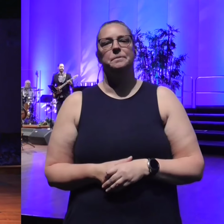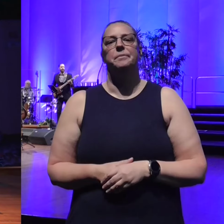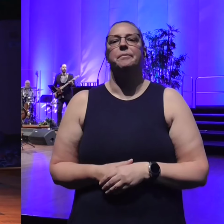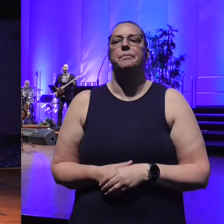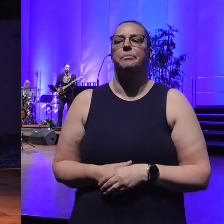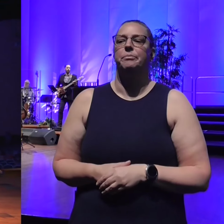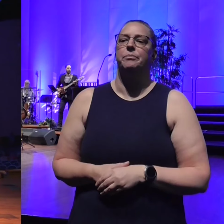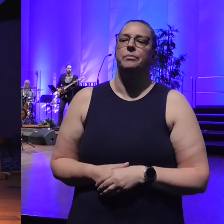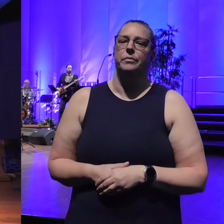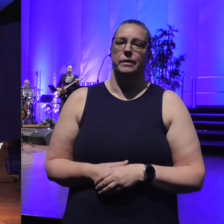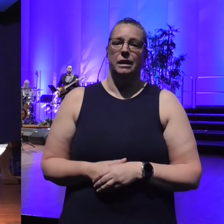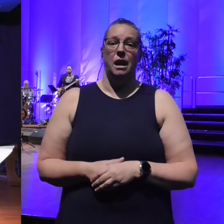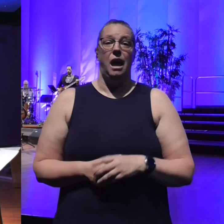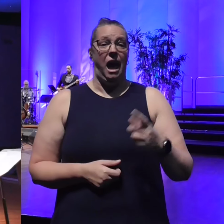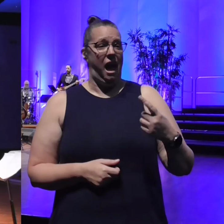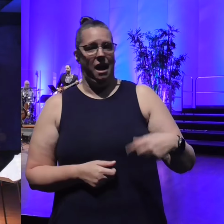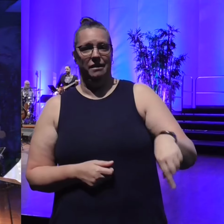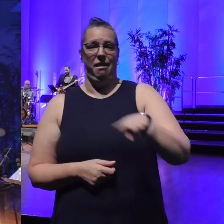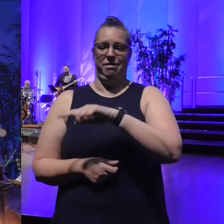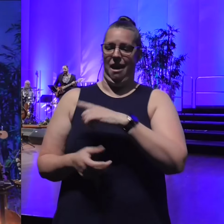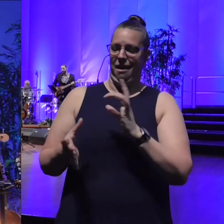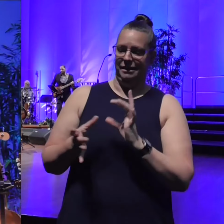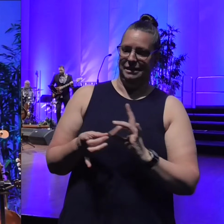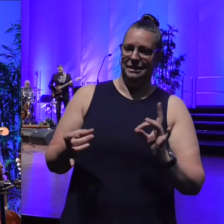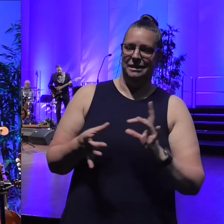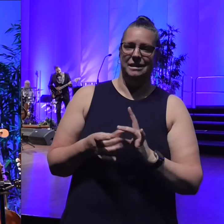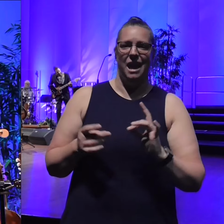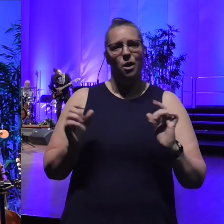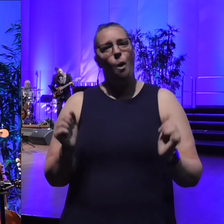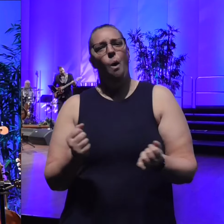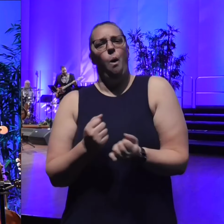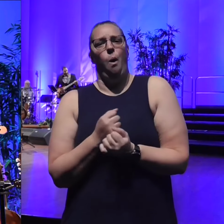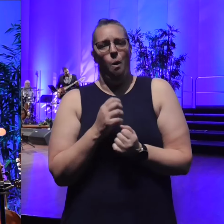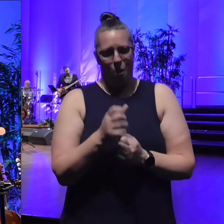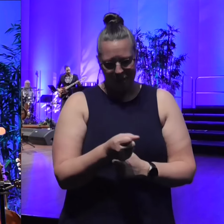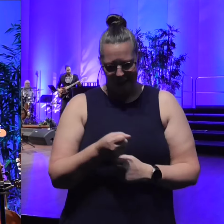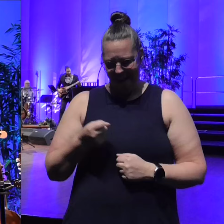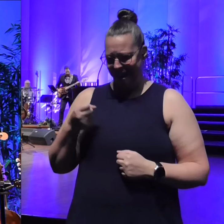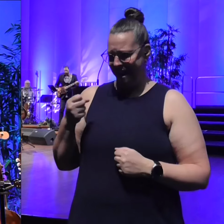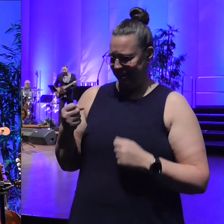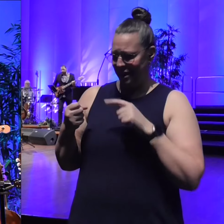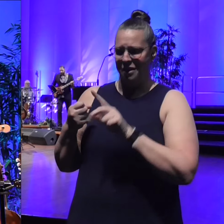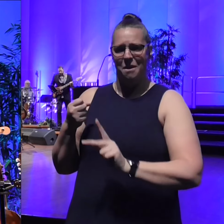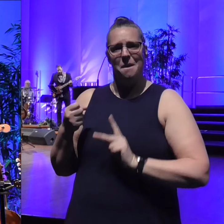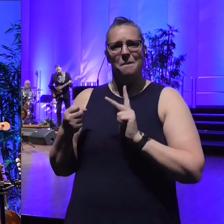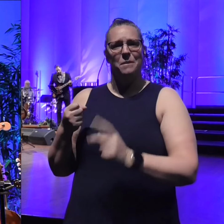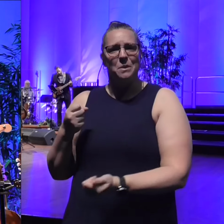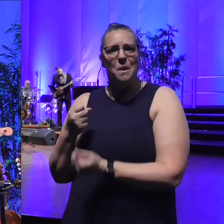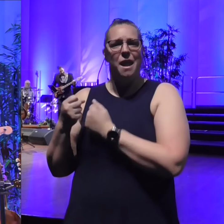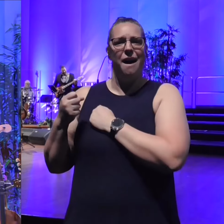hold. And they say, hold on to the ones you